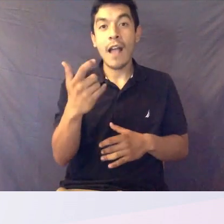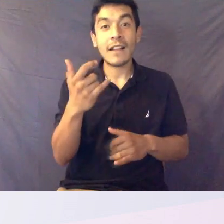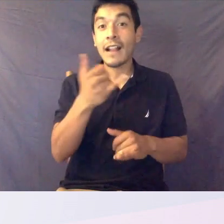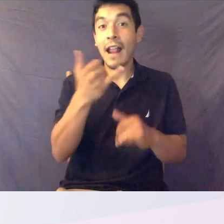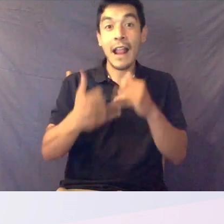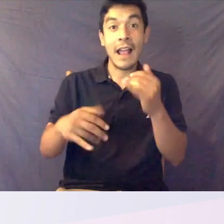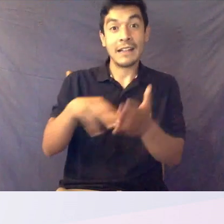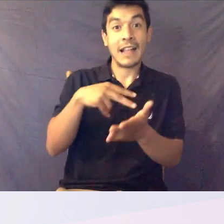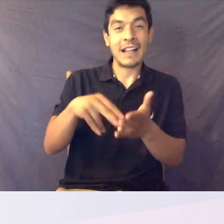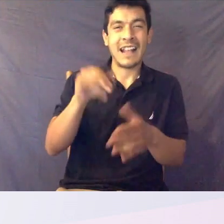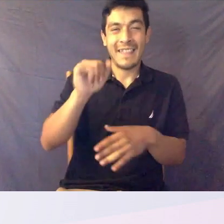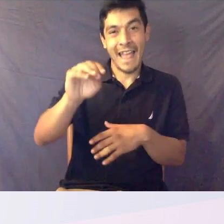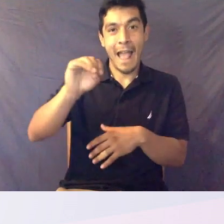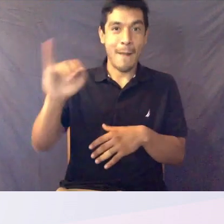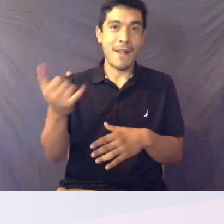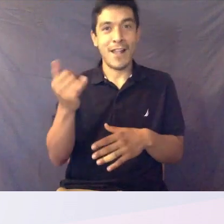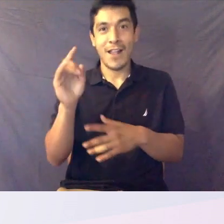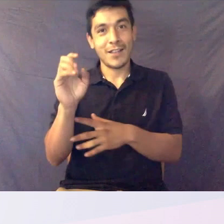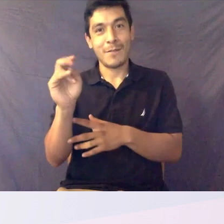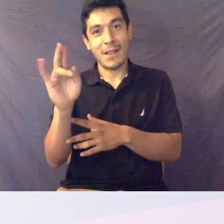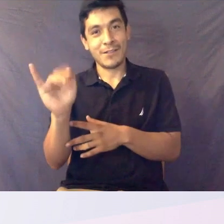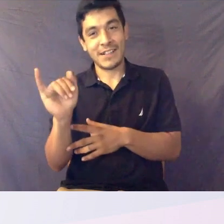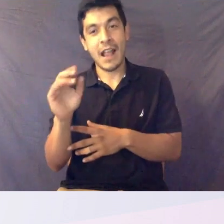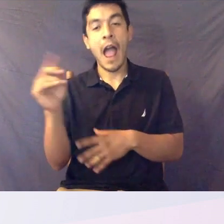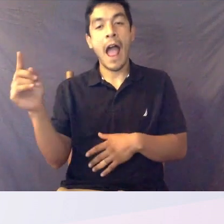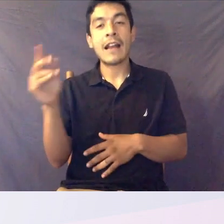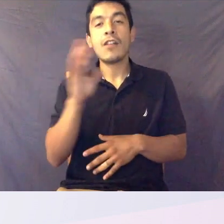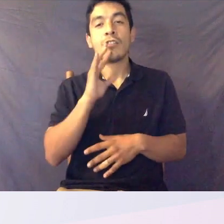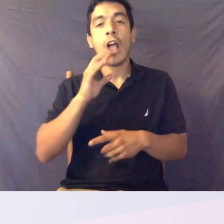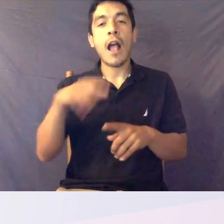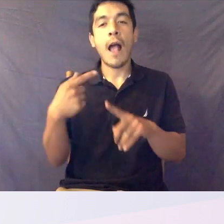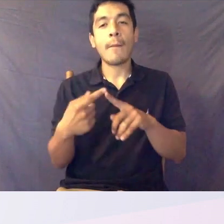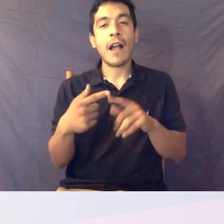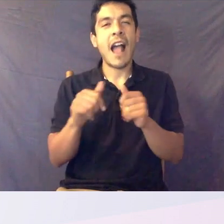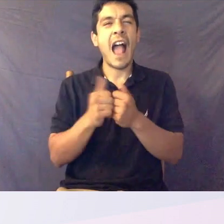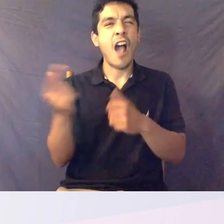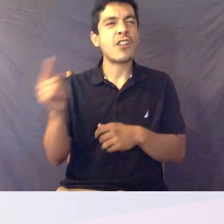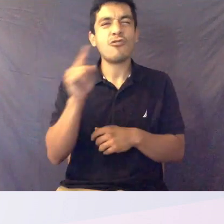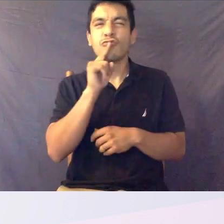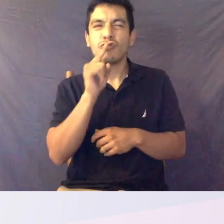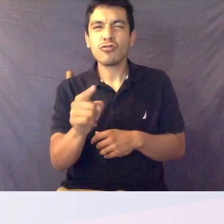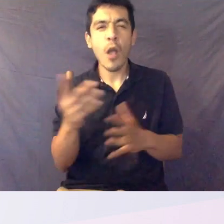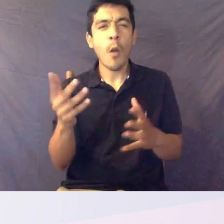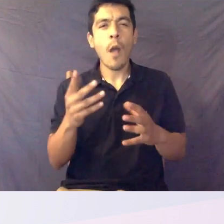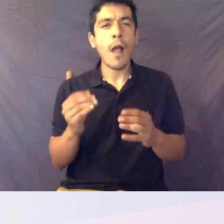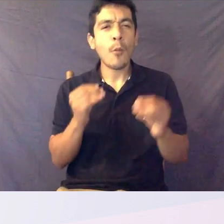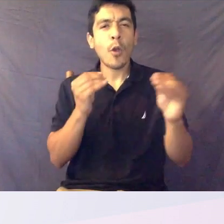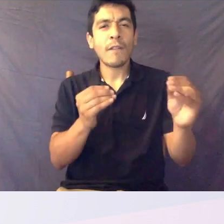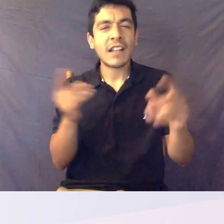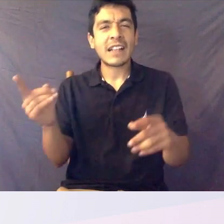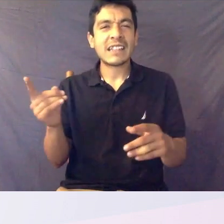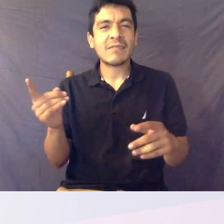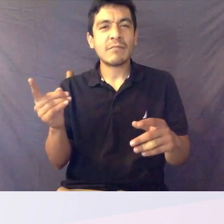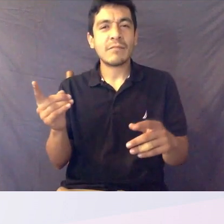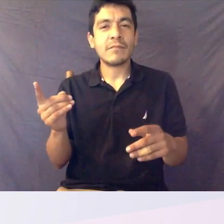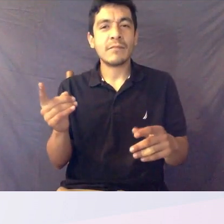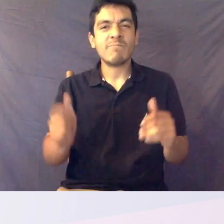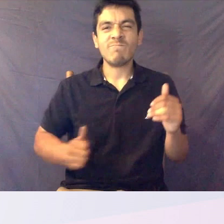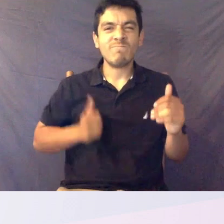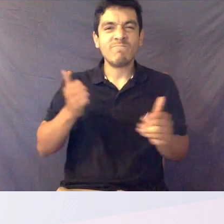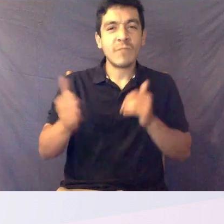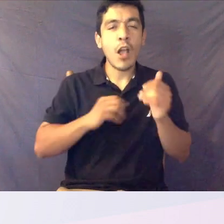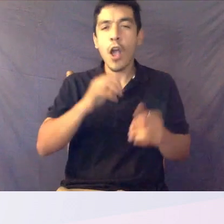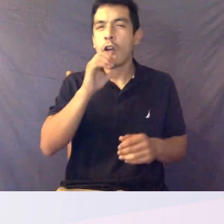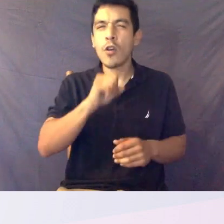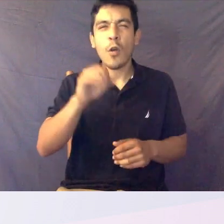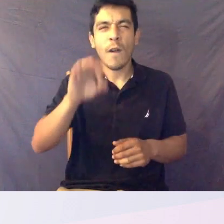documentary, and he was like, he was talking about how, like, he truly, like, what motivates him is just, like, kind of good old-fashioned revenge,